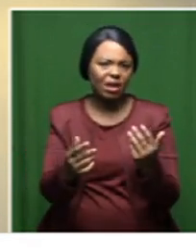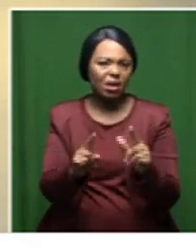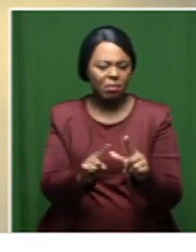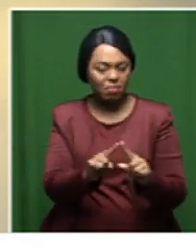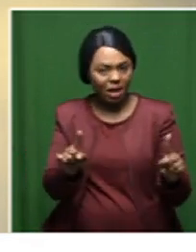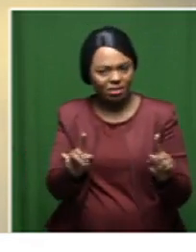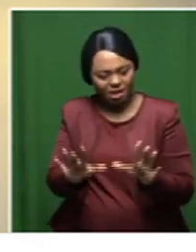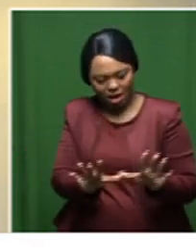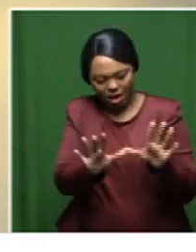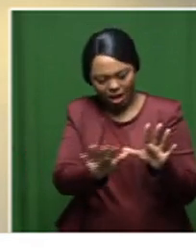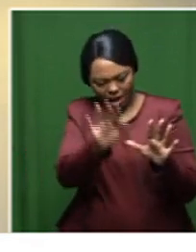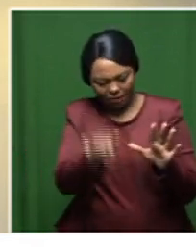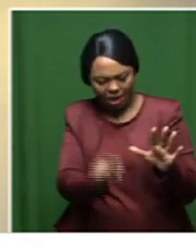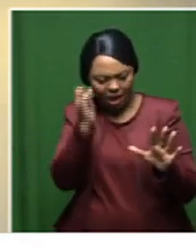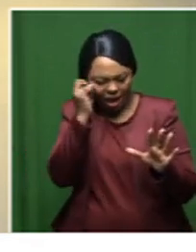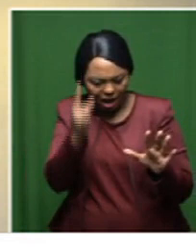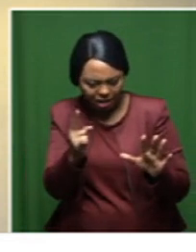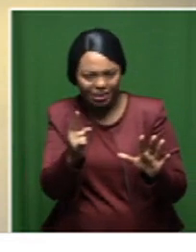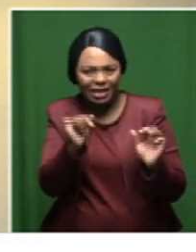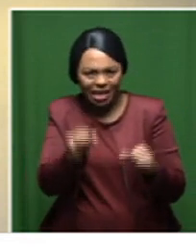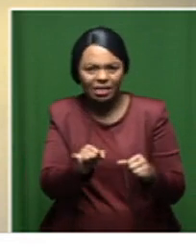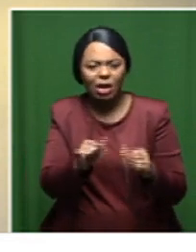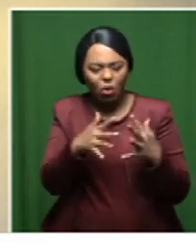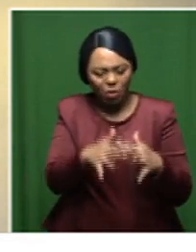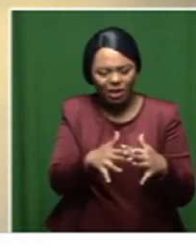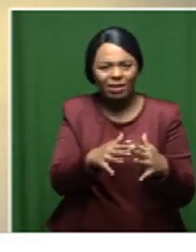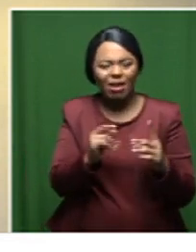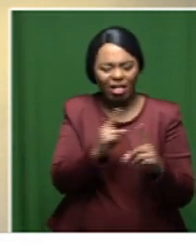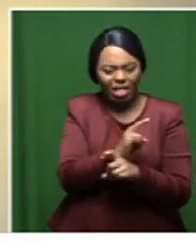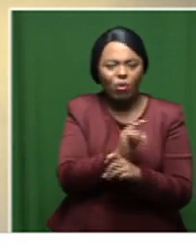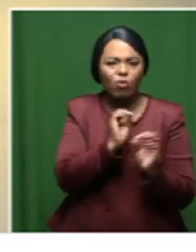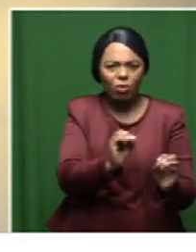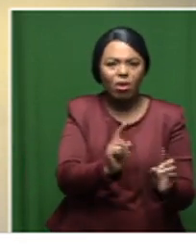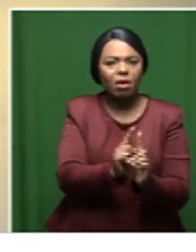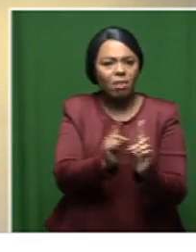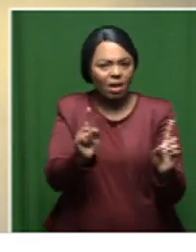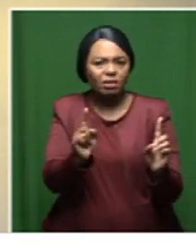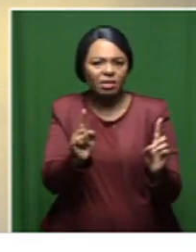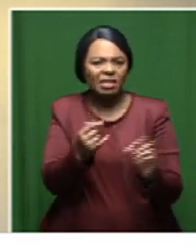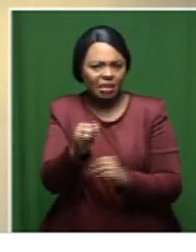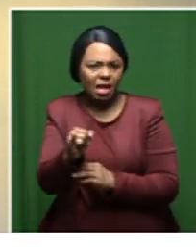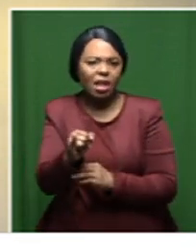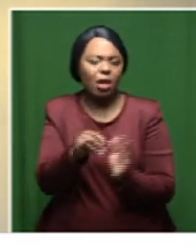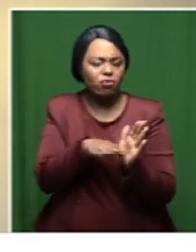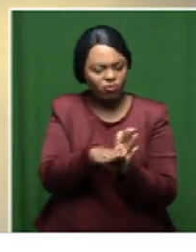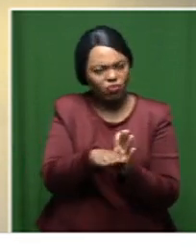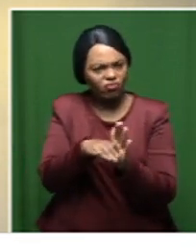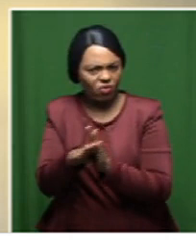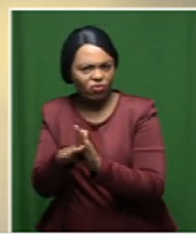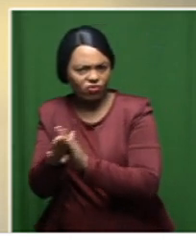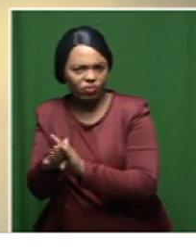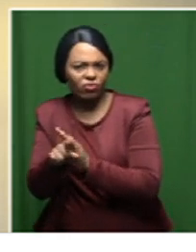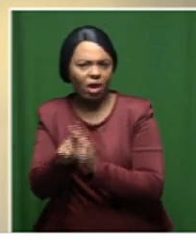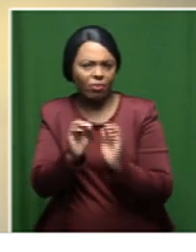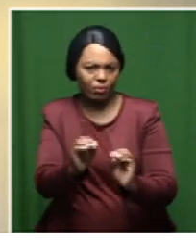their role in this very complicated space. So we still have a situation where